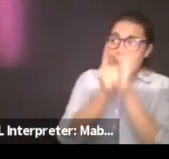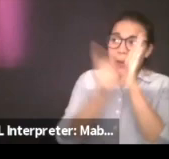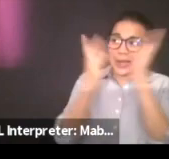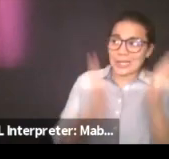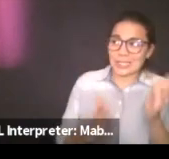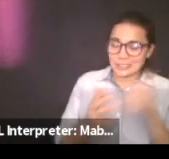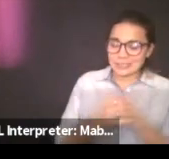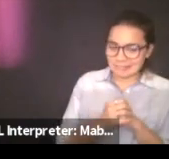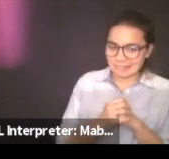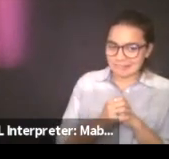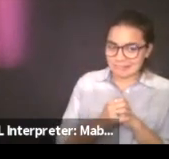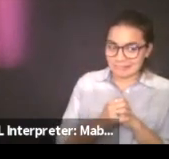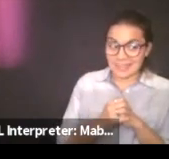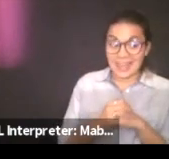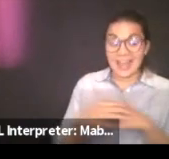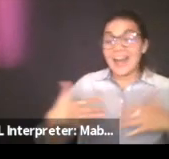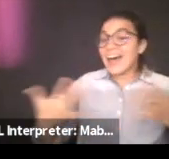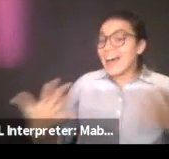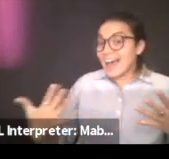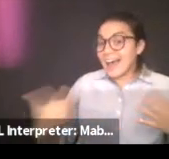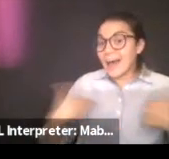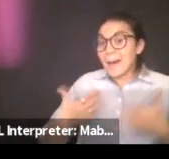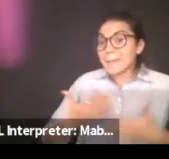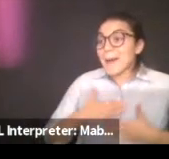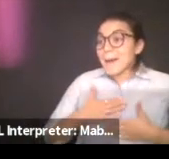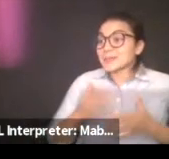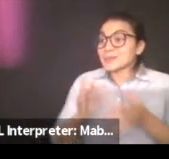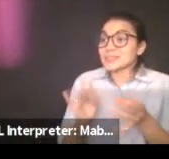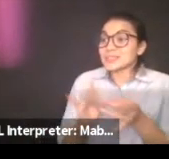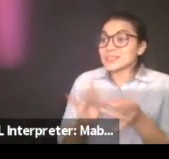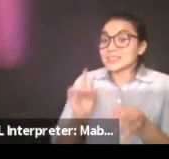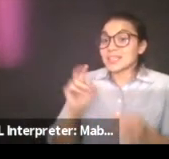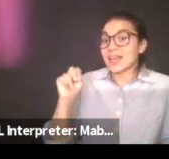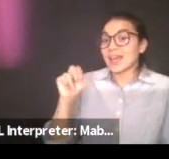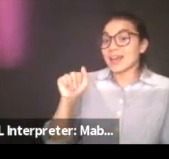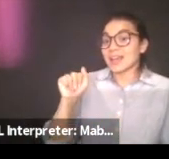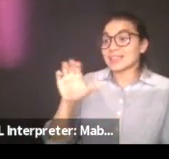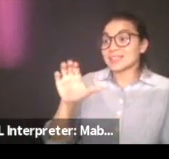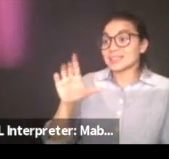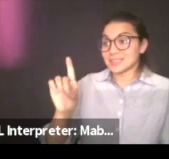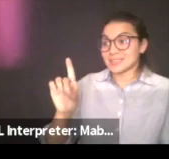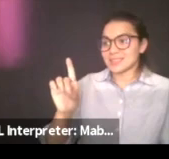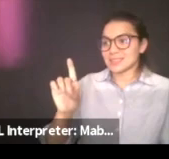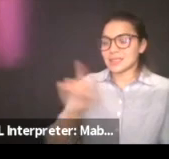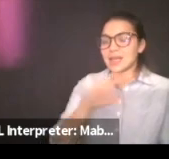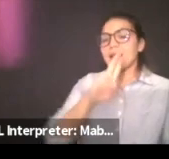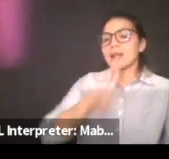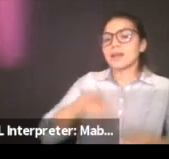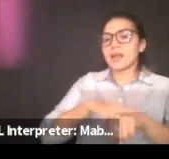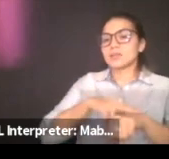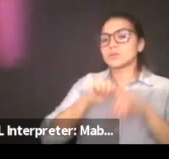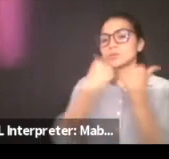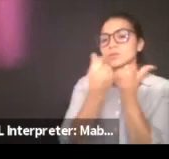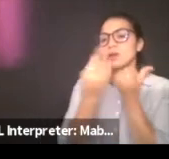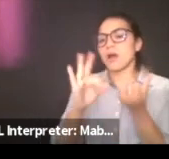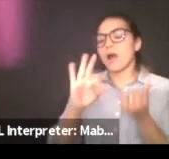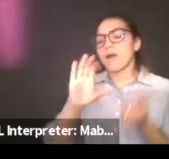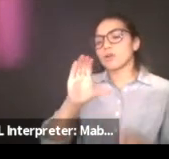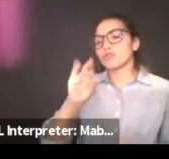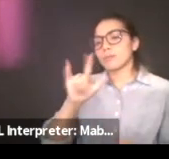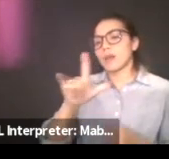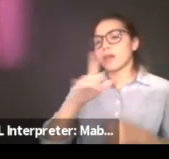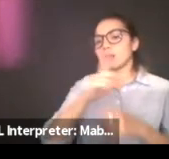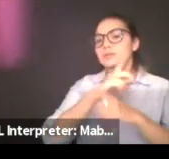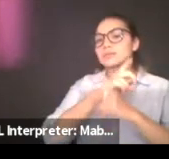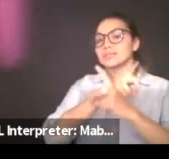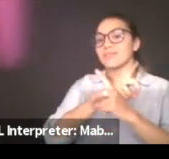I'm excited to say that the NACDL, so the National Association of Criminal Defense Lawyers, is